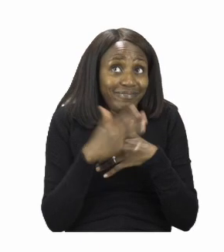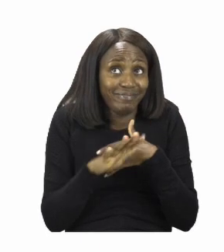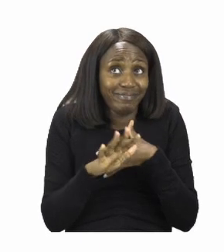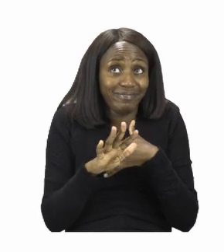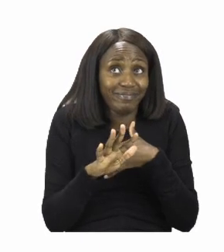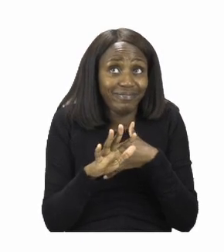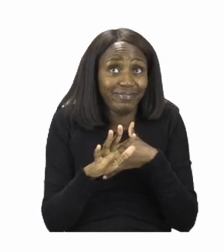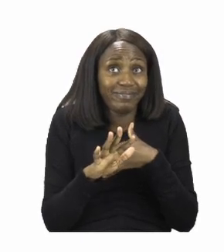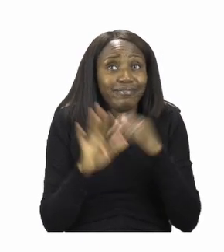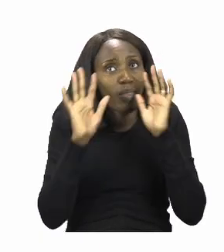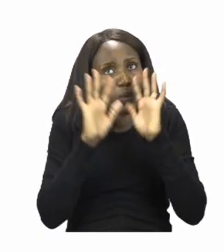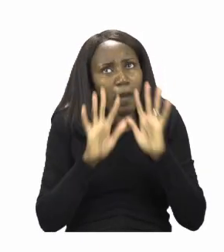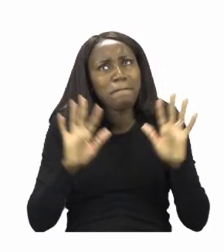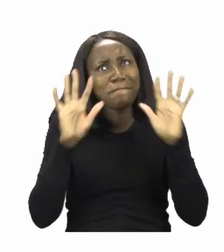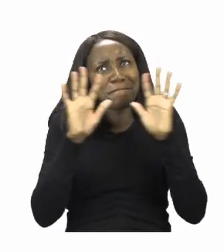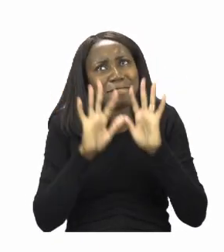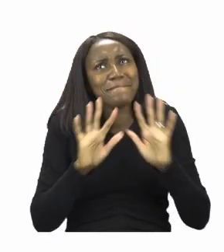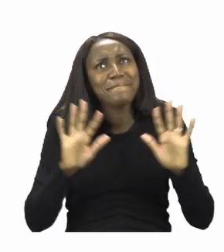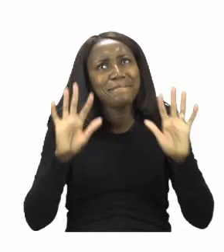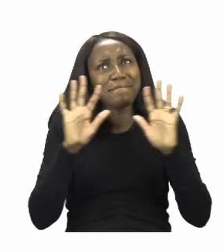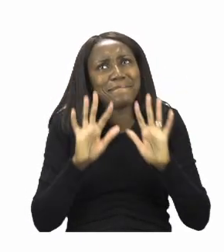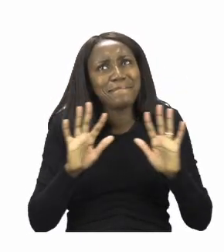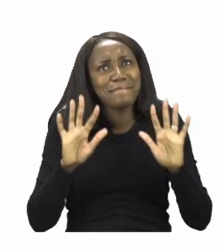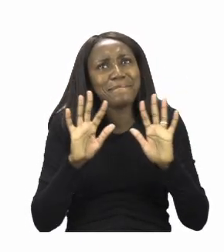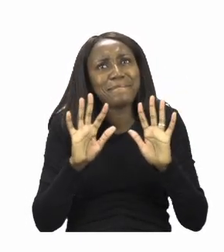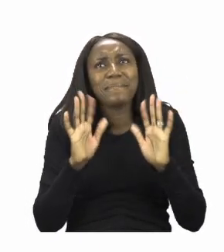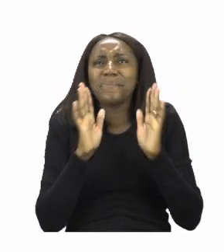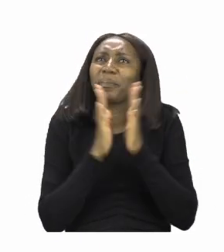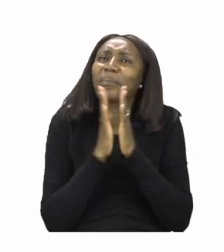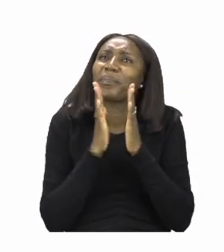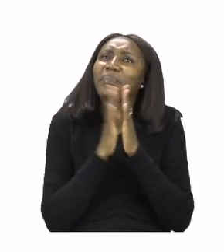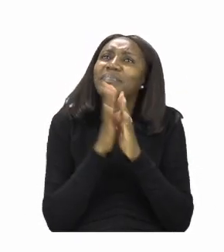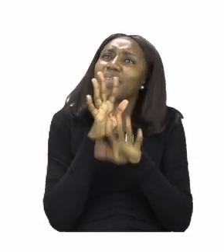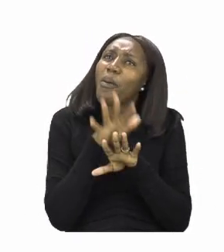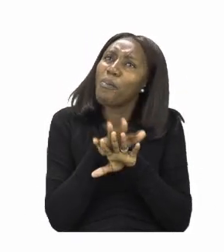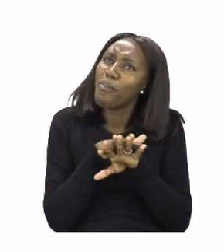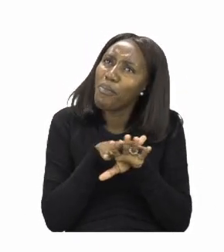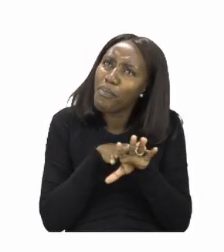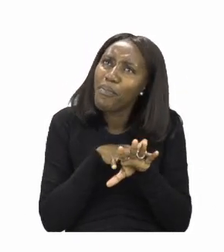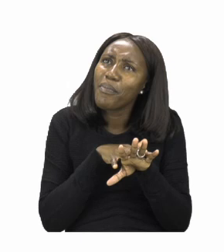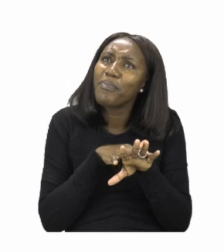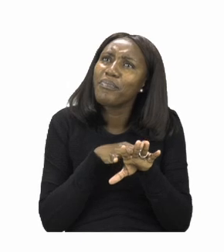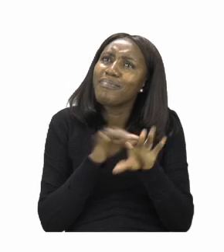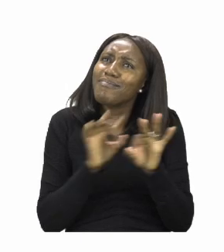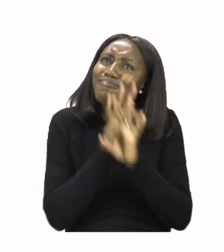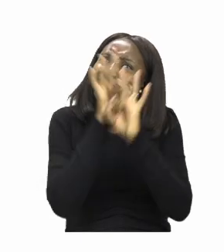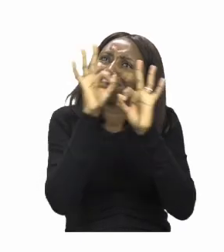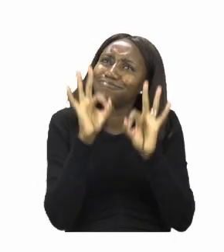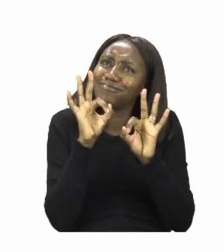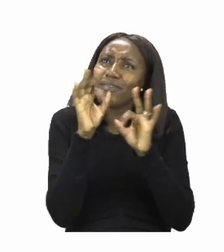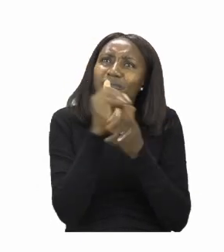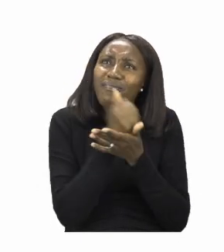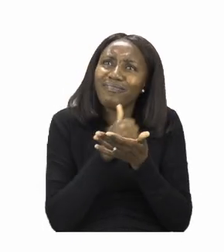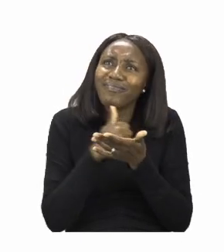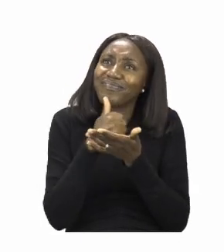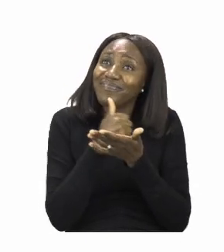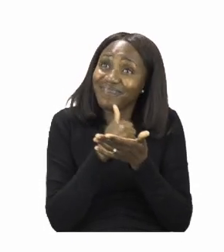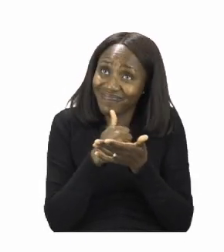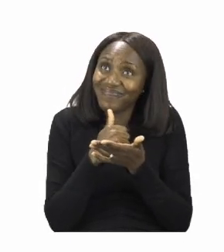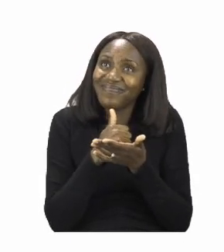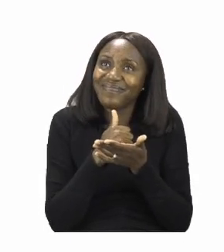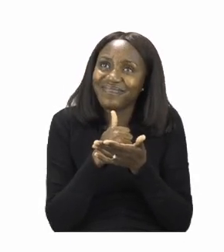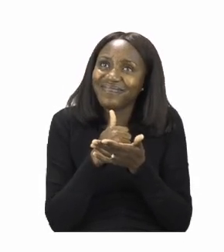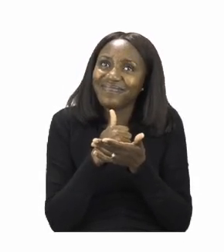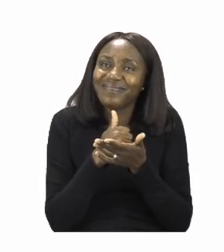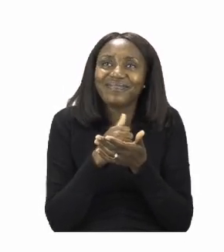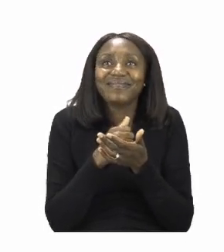think you can color this one. So please take your time to make sure that the picture looks beautiful. Have